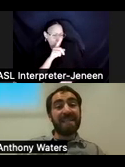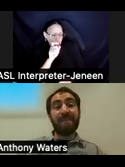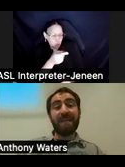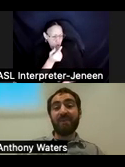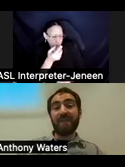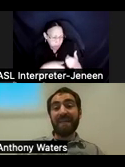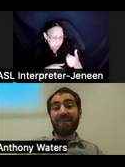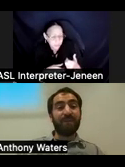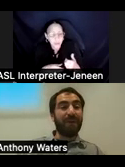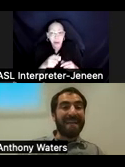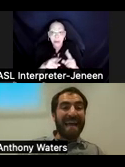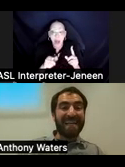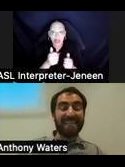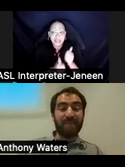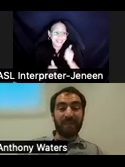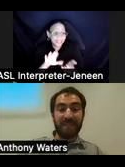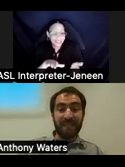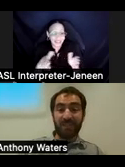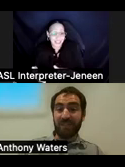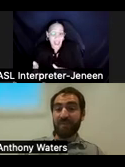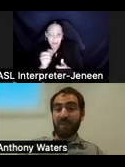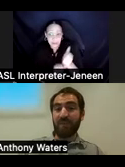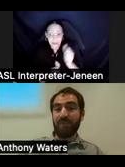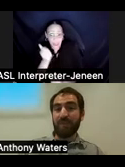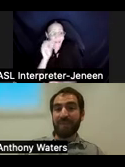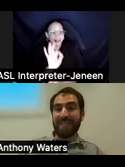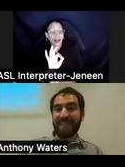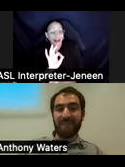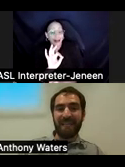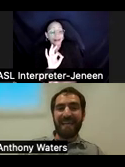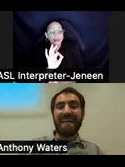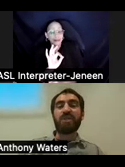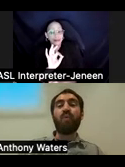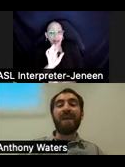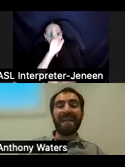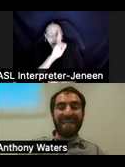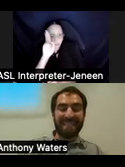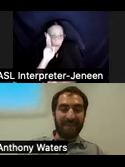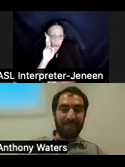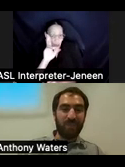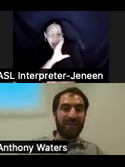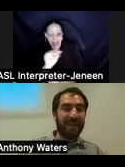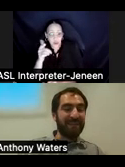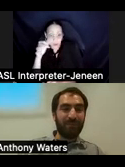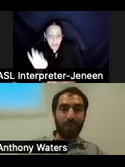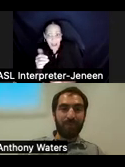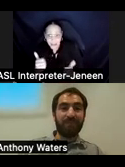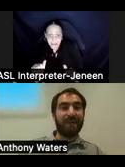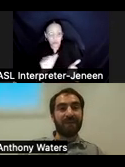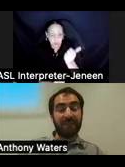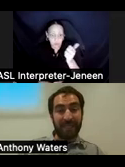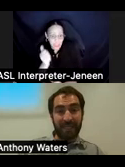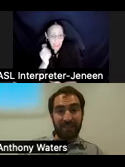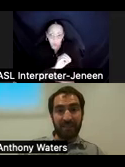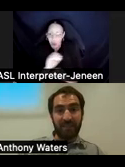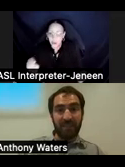each death by suicide, there are about 9 hospitalizations resulting from suicide attempts and 29 attempts without any form of